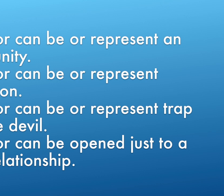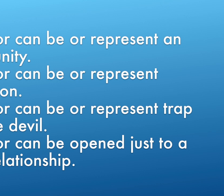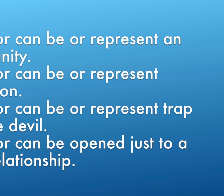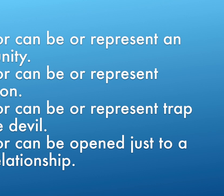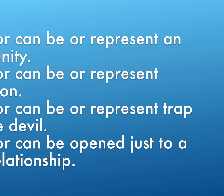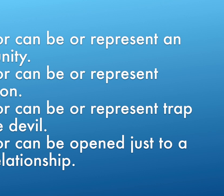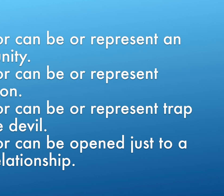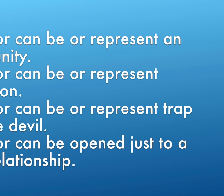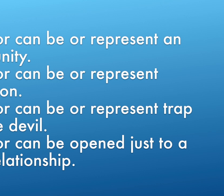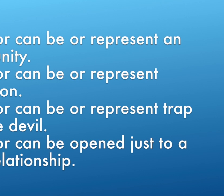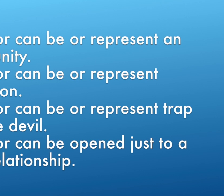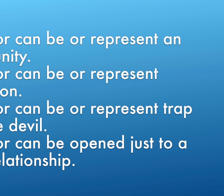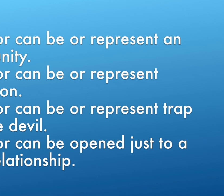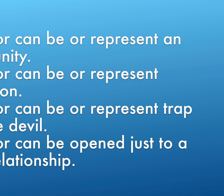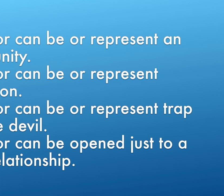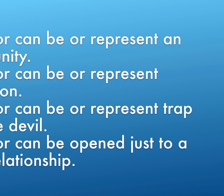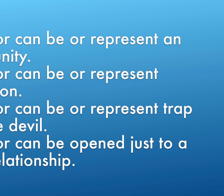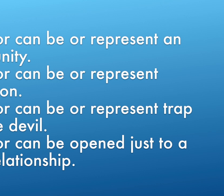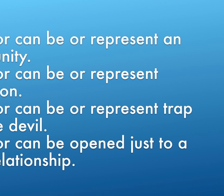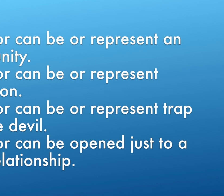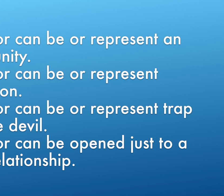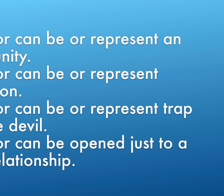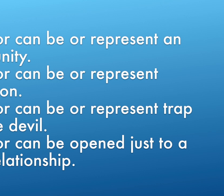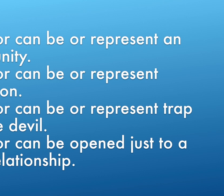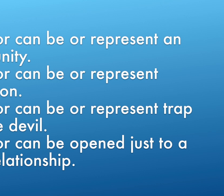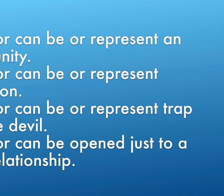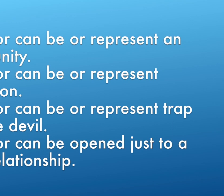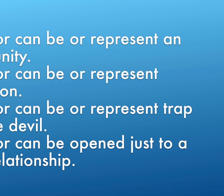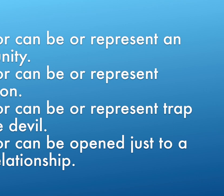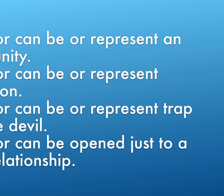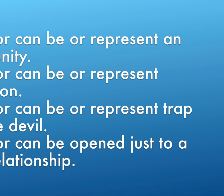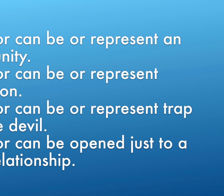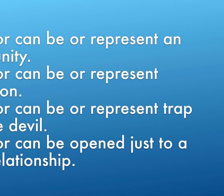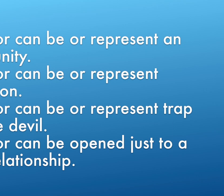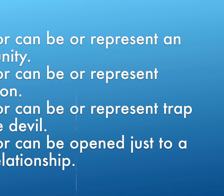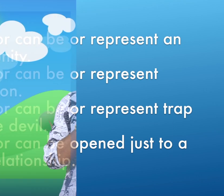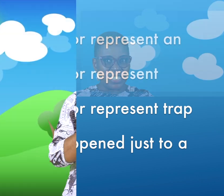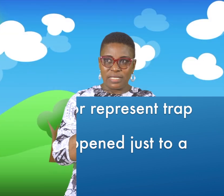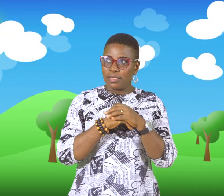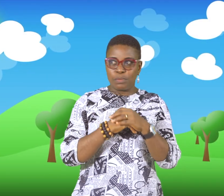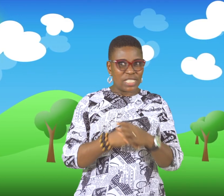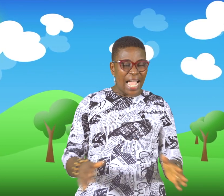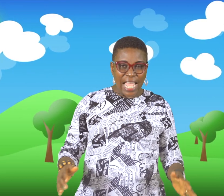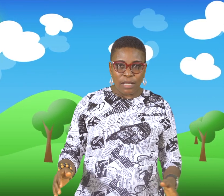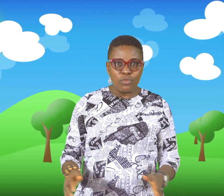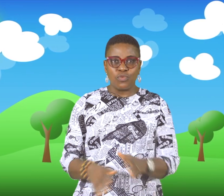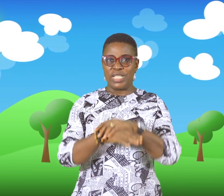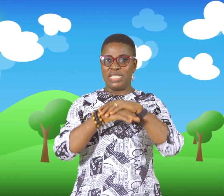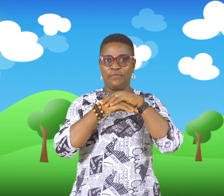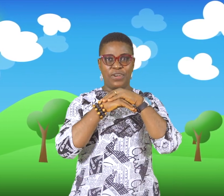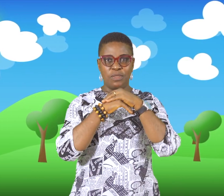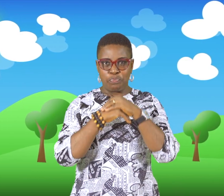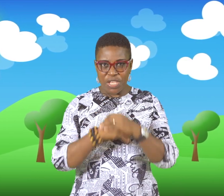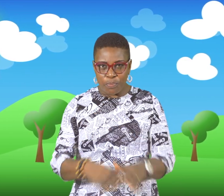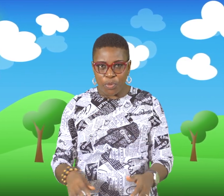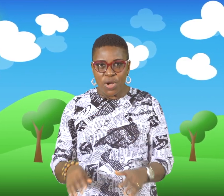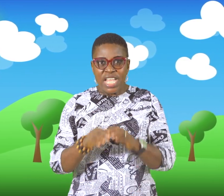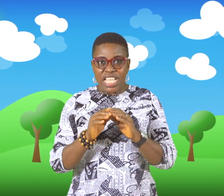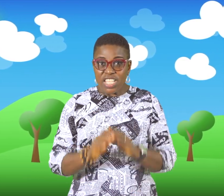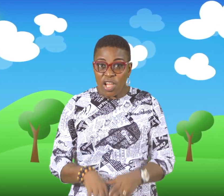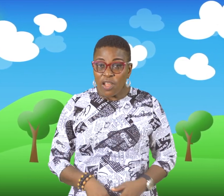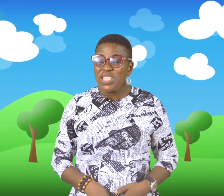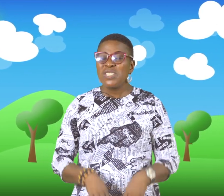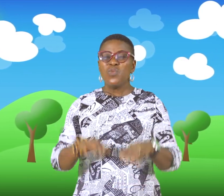Now, all of these doors, with whatever they may be representing in different time, with different